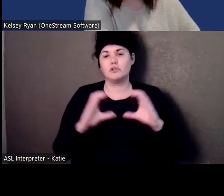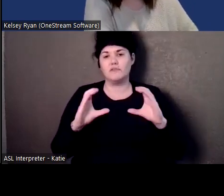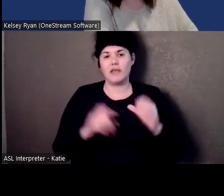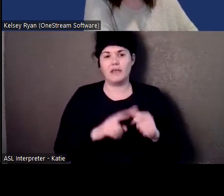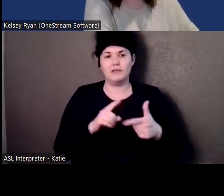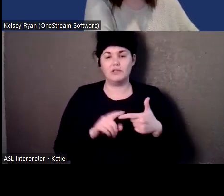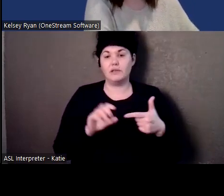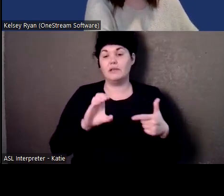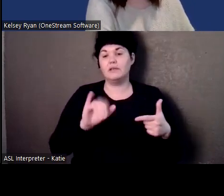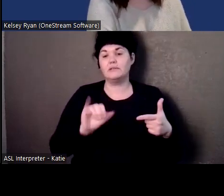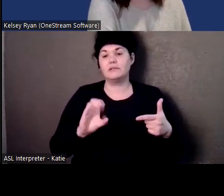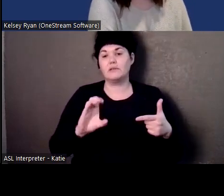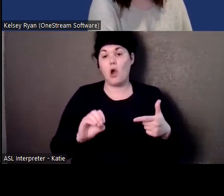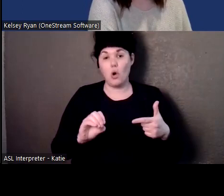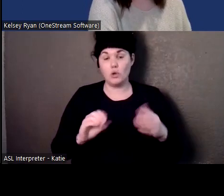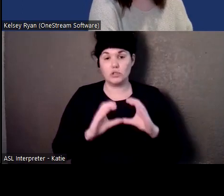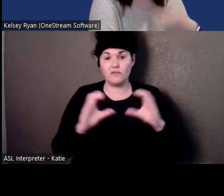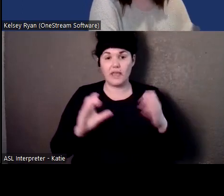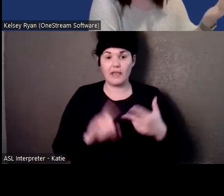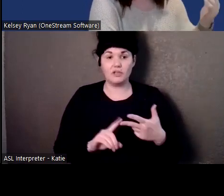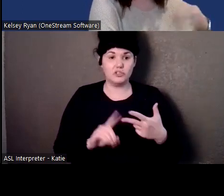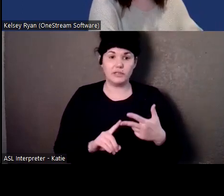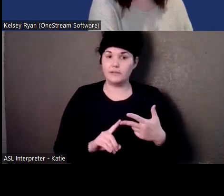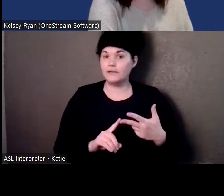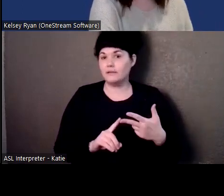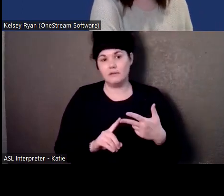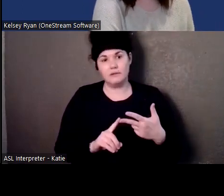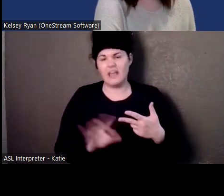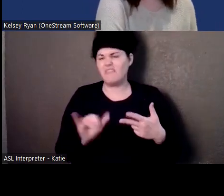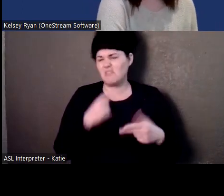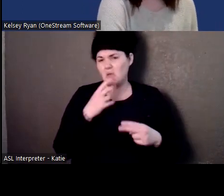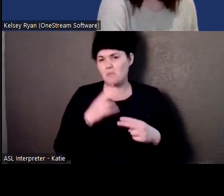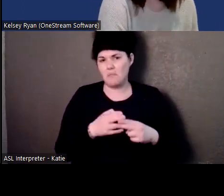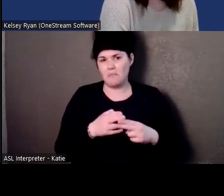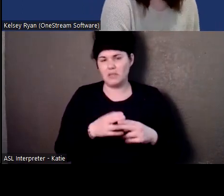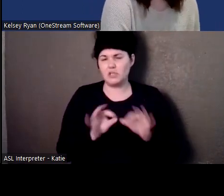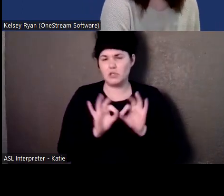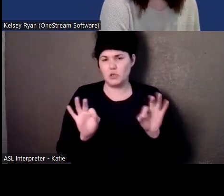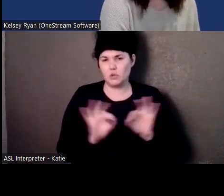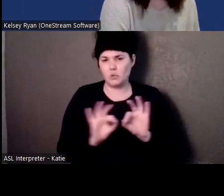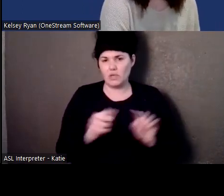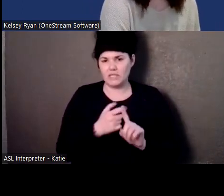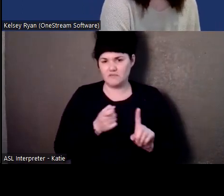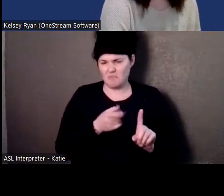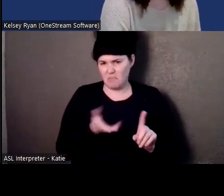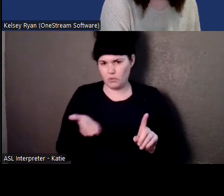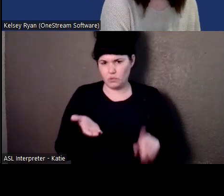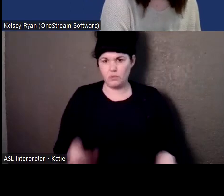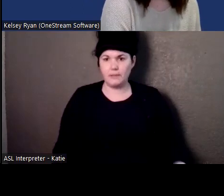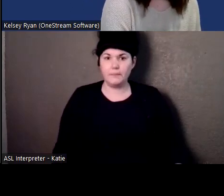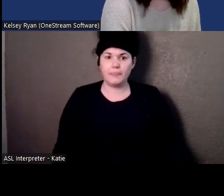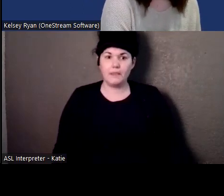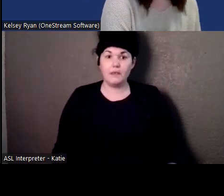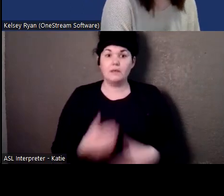Cisco certifications, as well as, like I mentioned, degrees too from there. So some of those teams on the